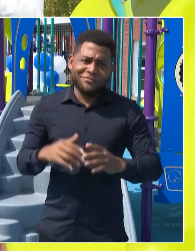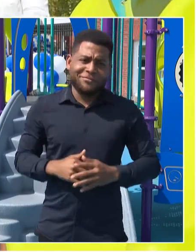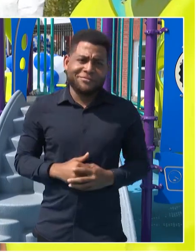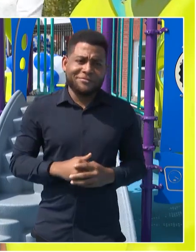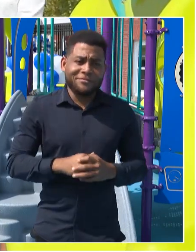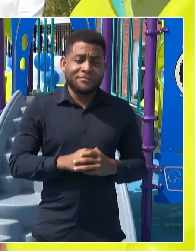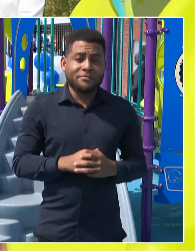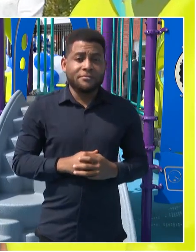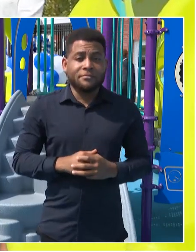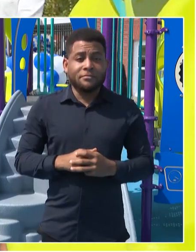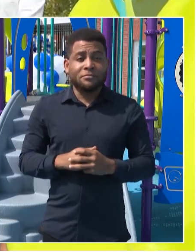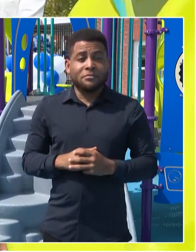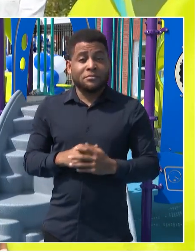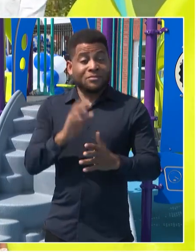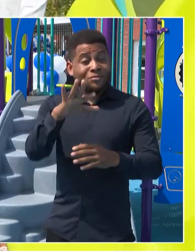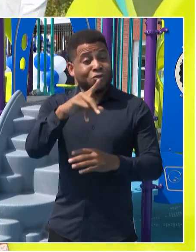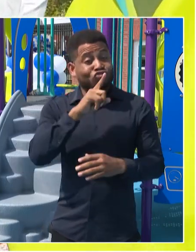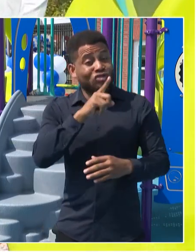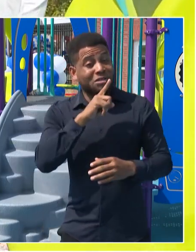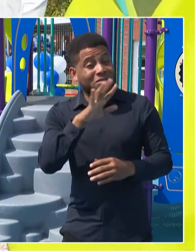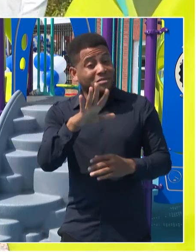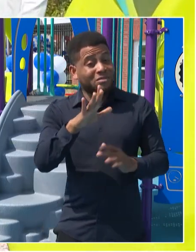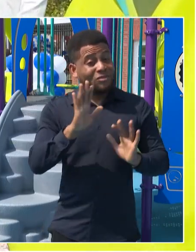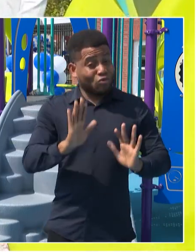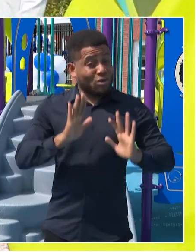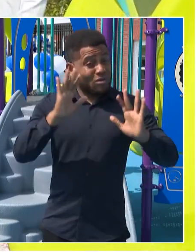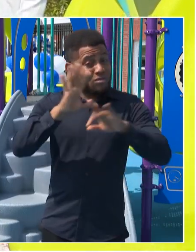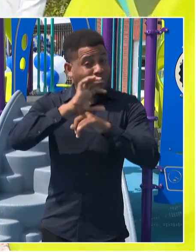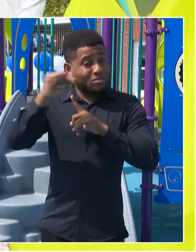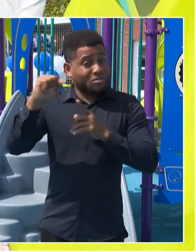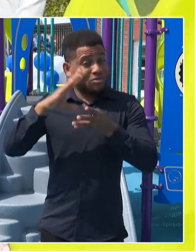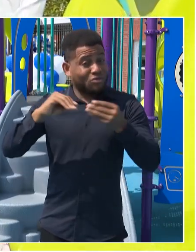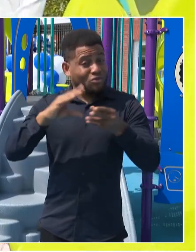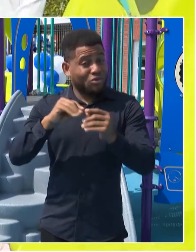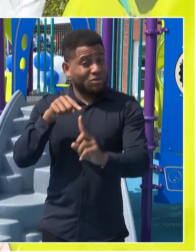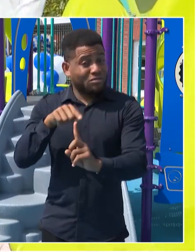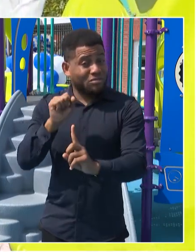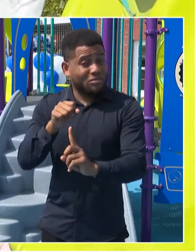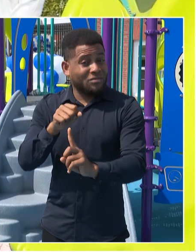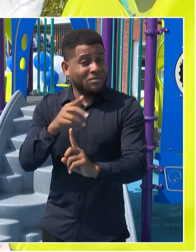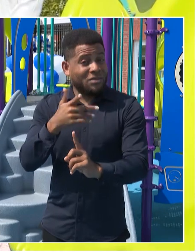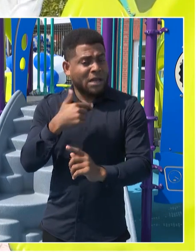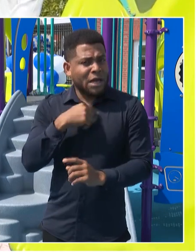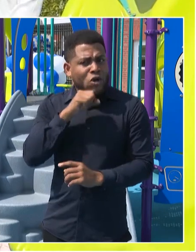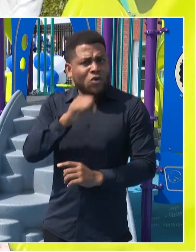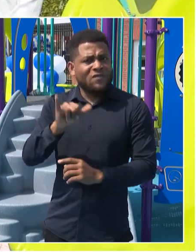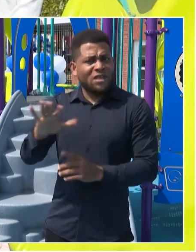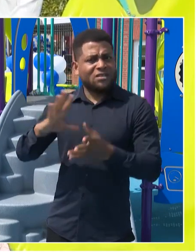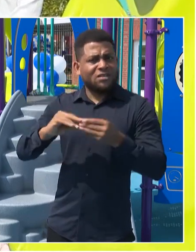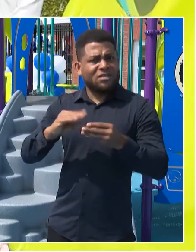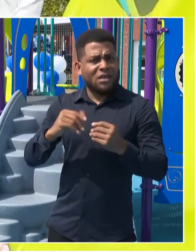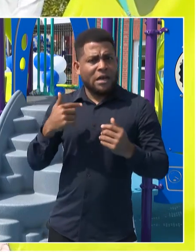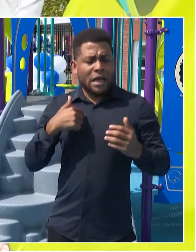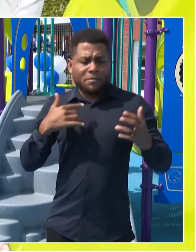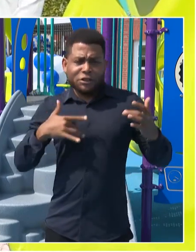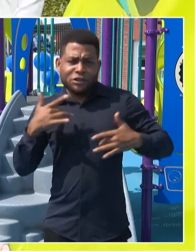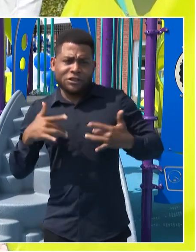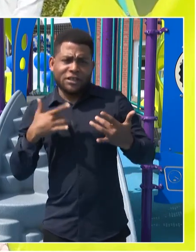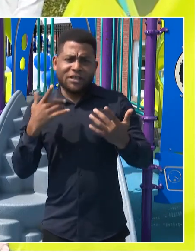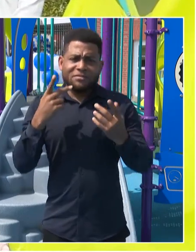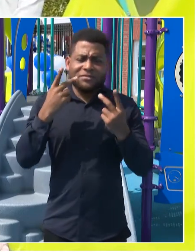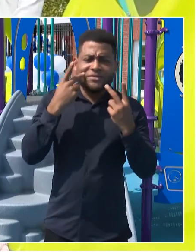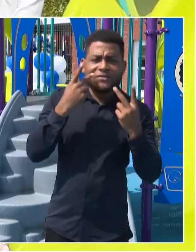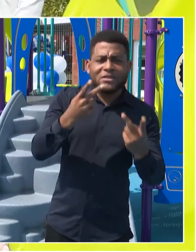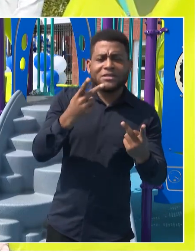That was an outstanding job. I love the part where you said you're so excited to come see your teachers